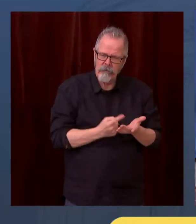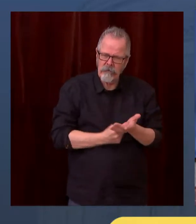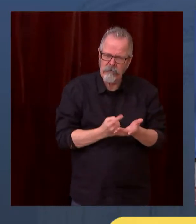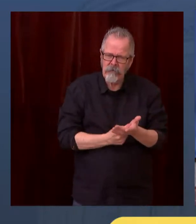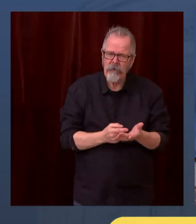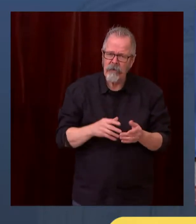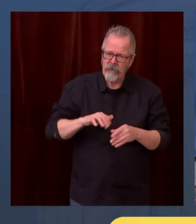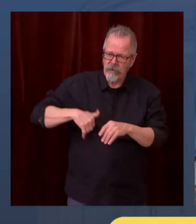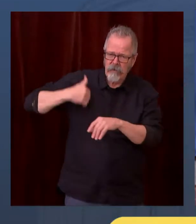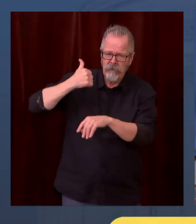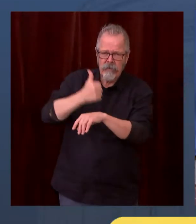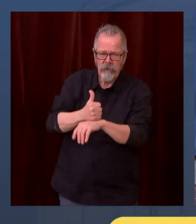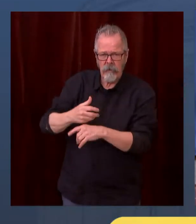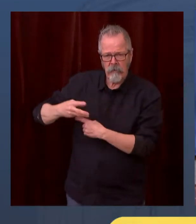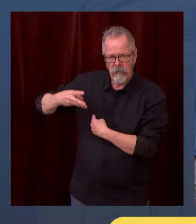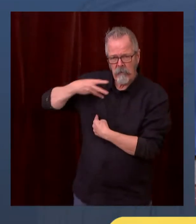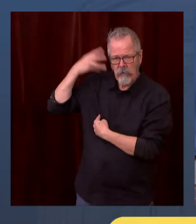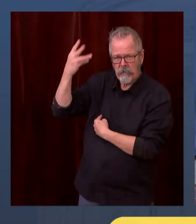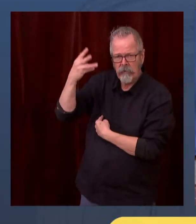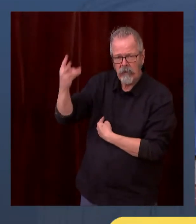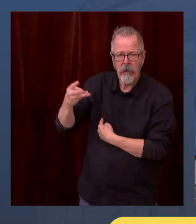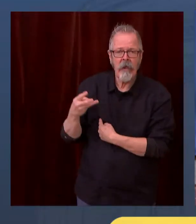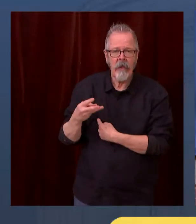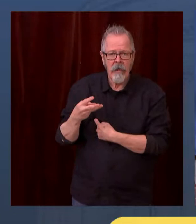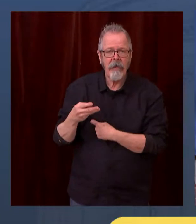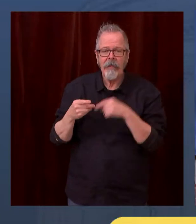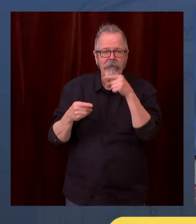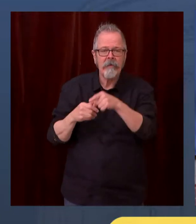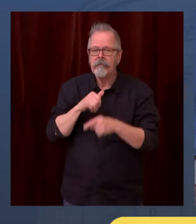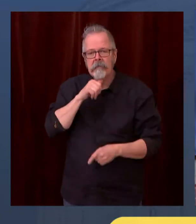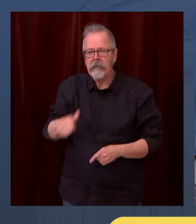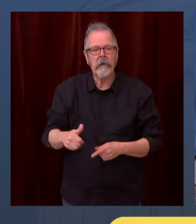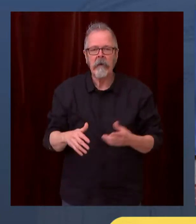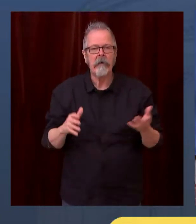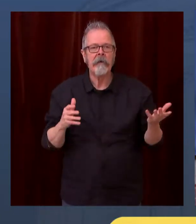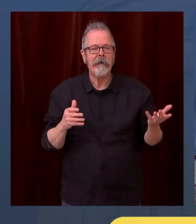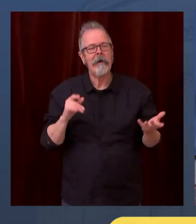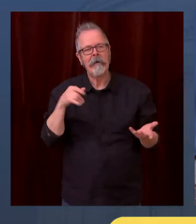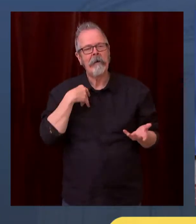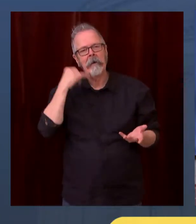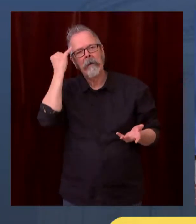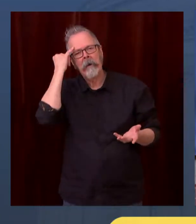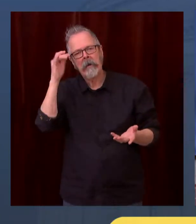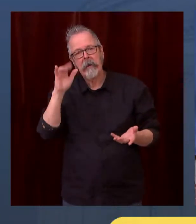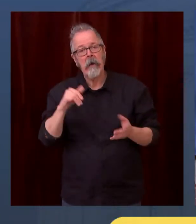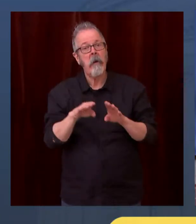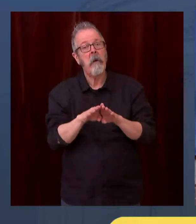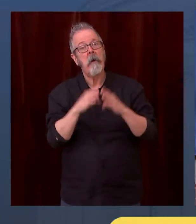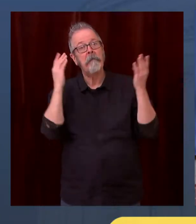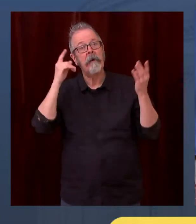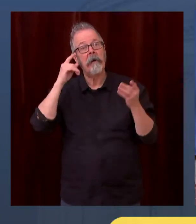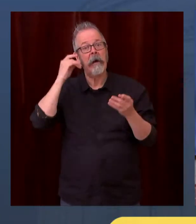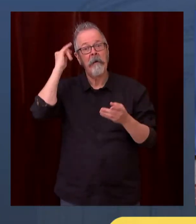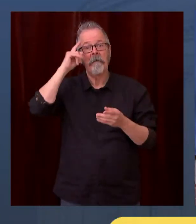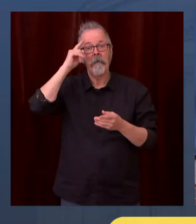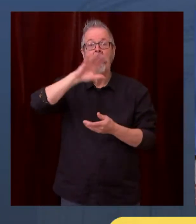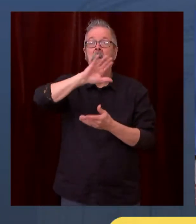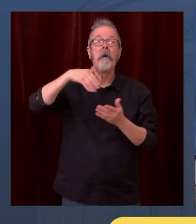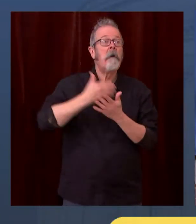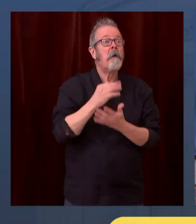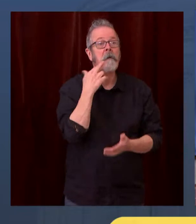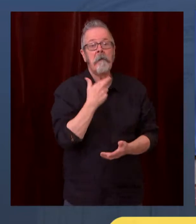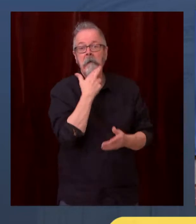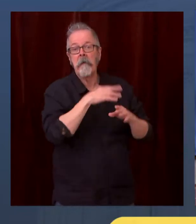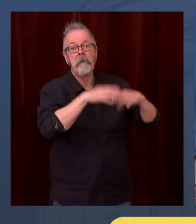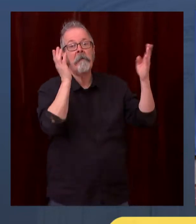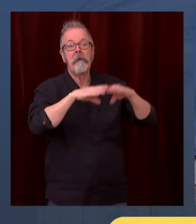Washington that did not fully open up the last restaurant and the last gym to full operations